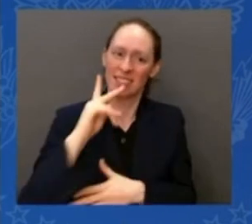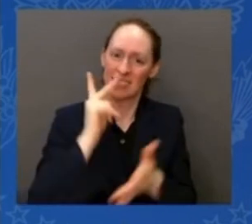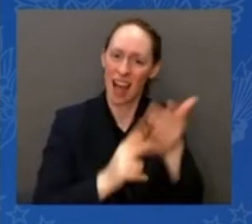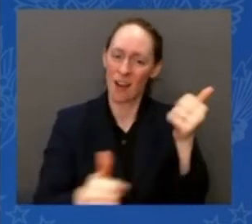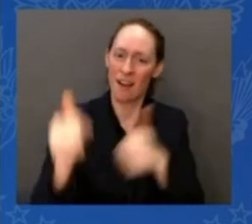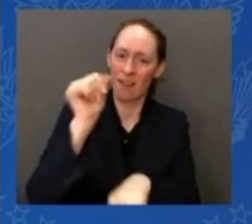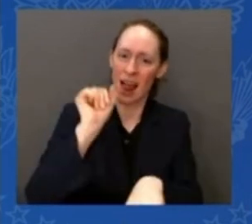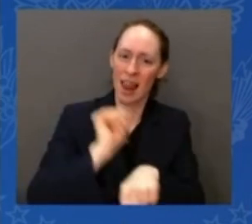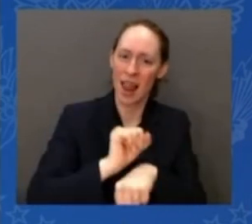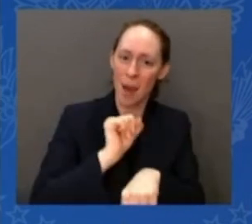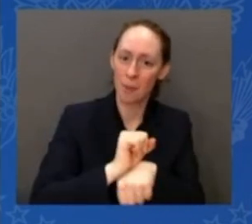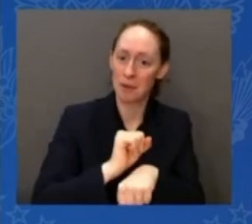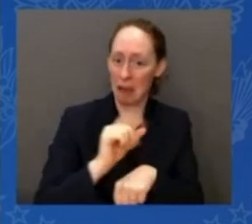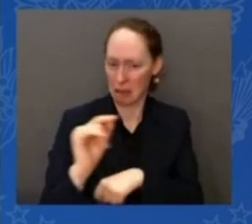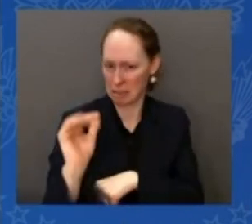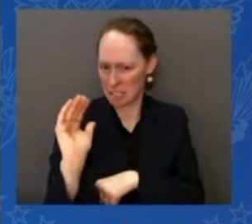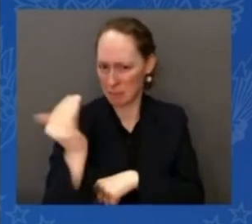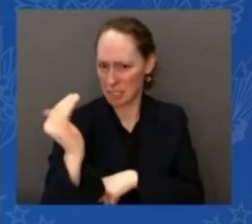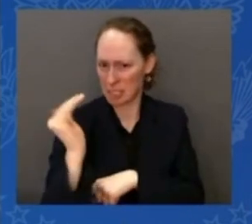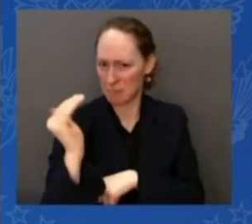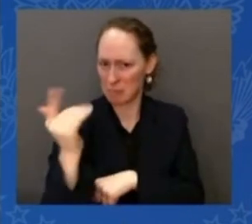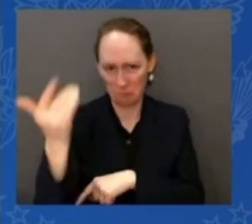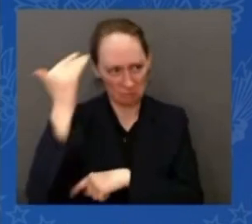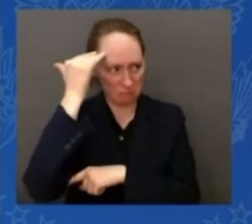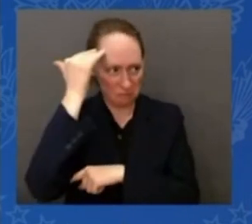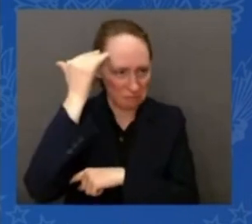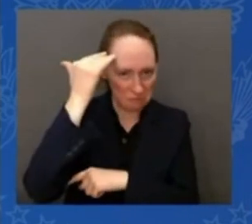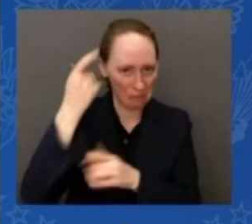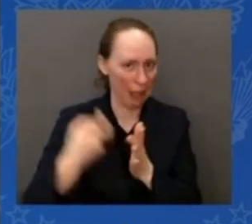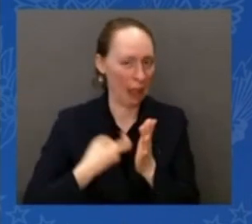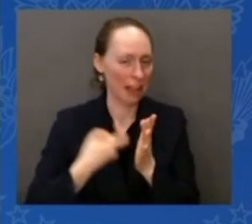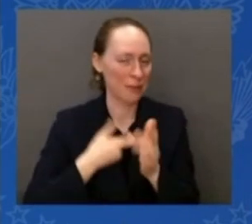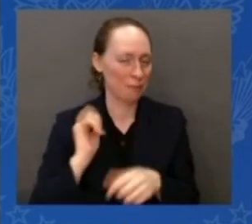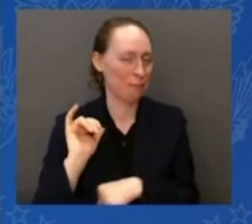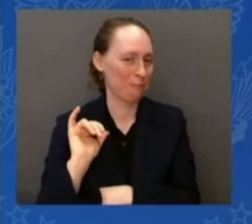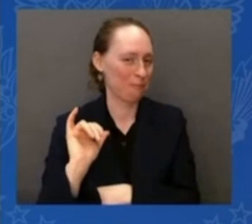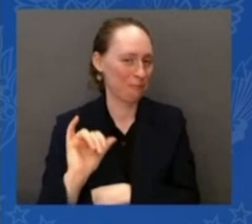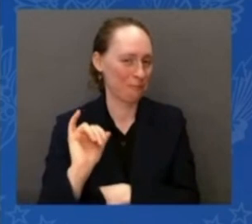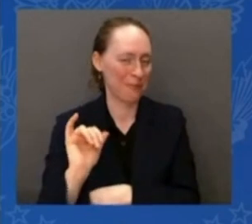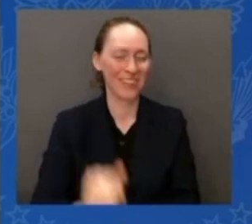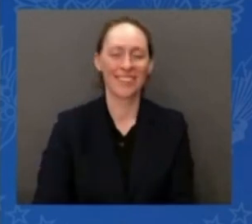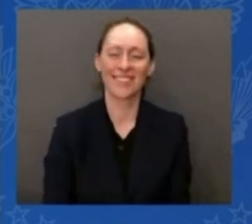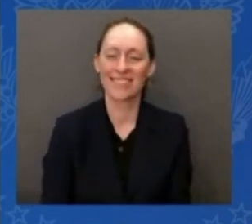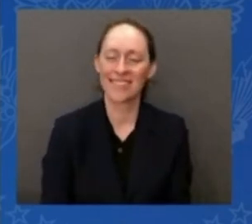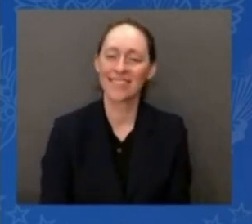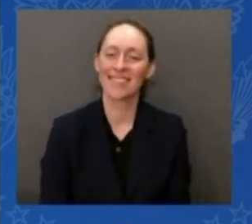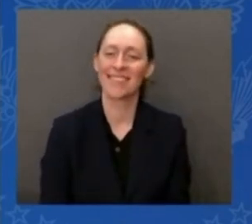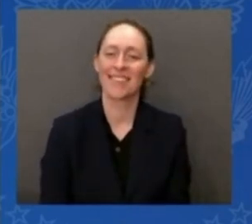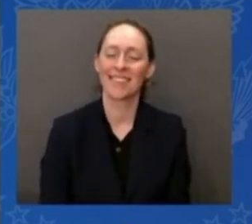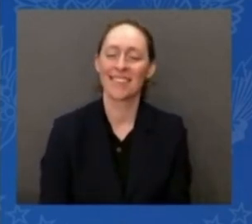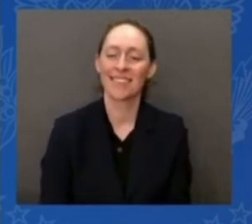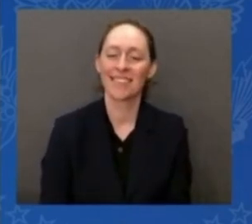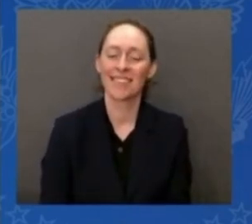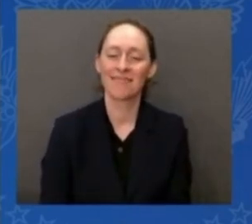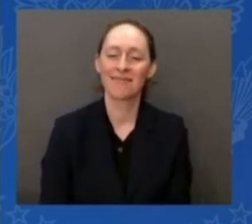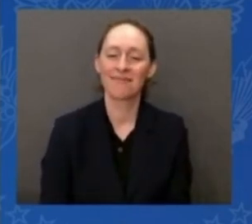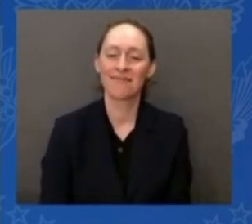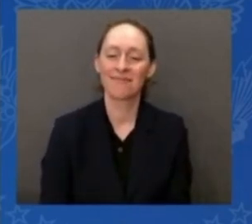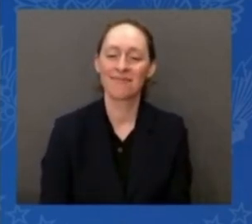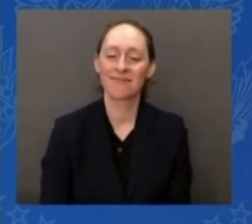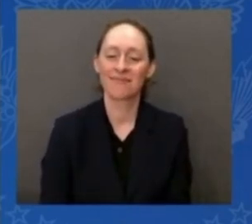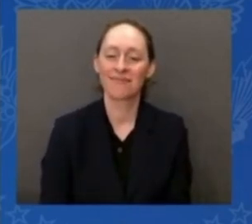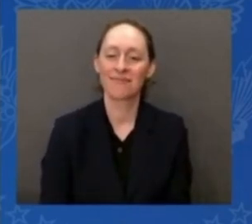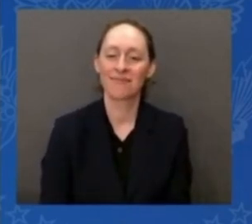I asked if he'd take me with him, but he wouldn't. Chris, he thought I'd be the hockey puck. Anyway. Look, it